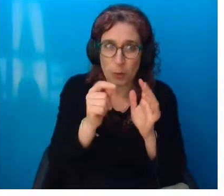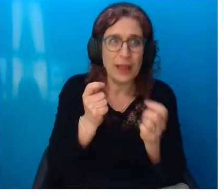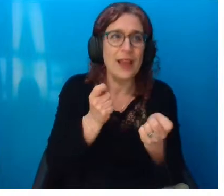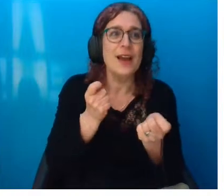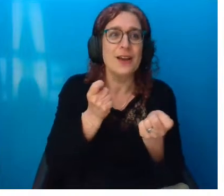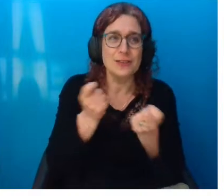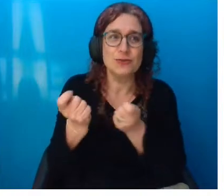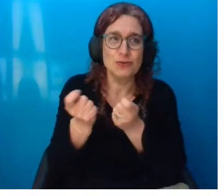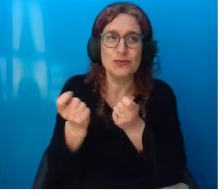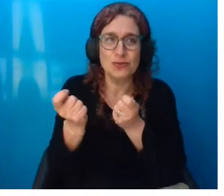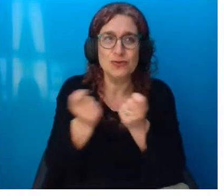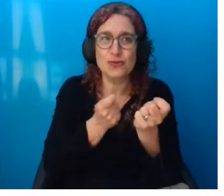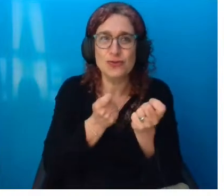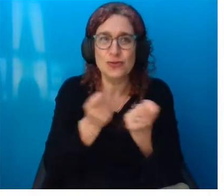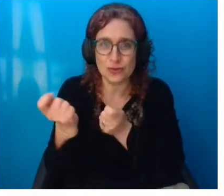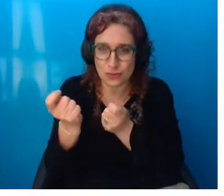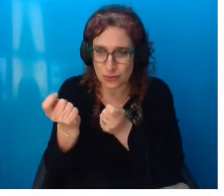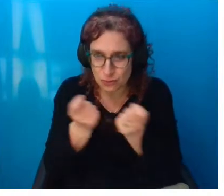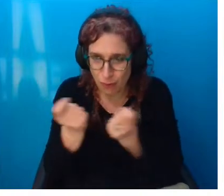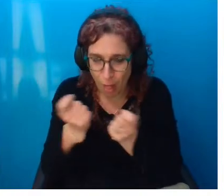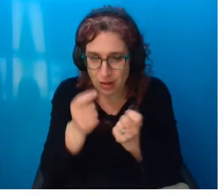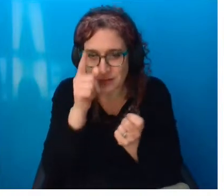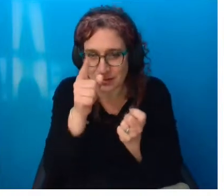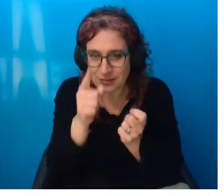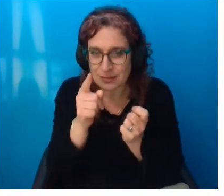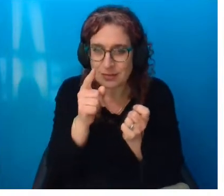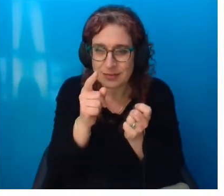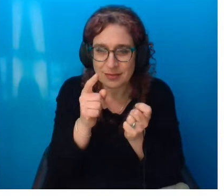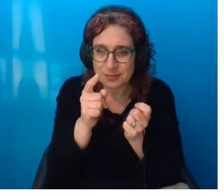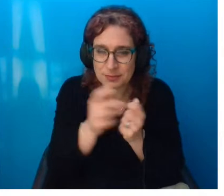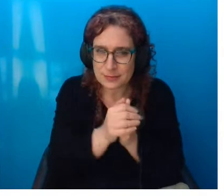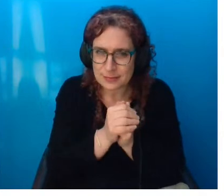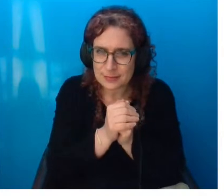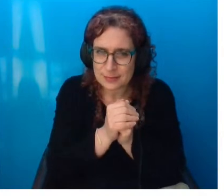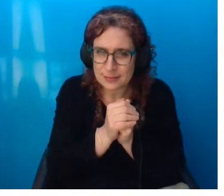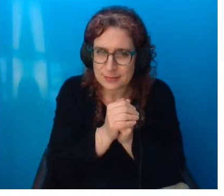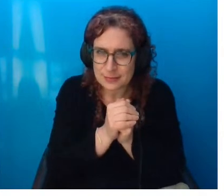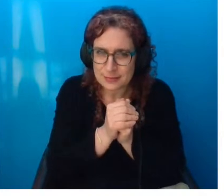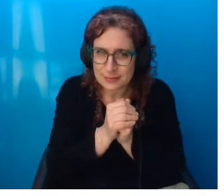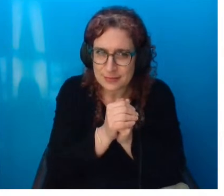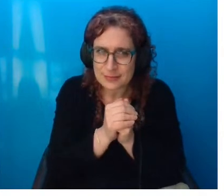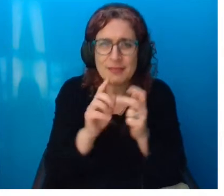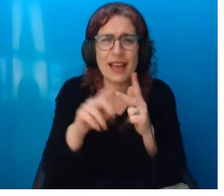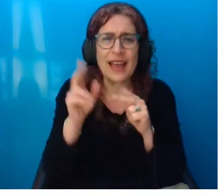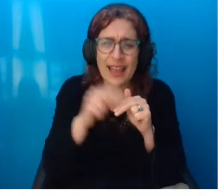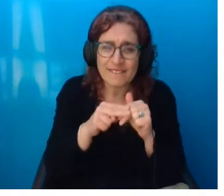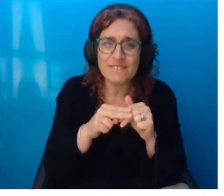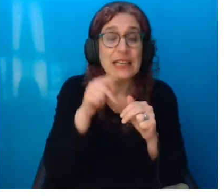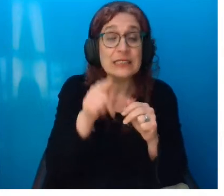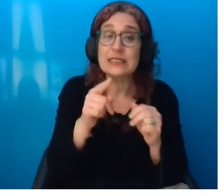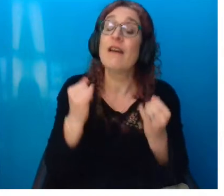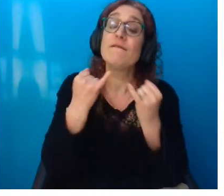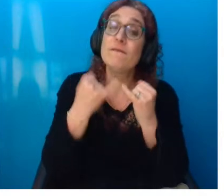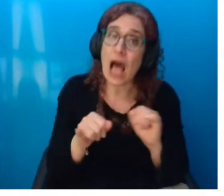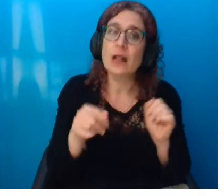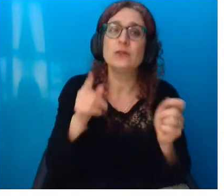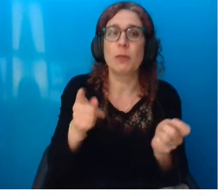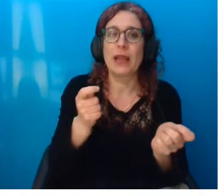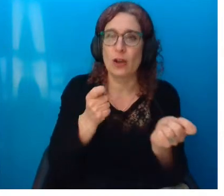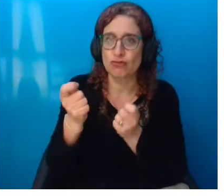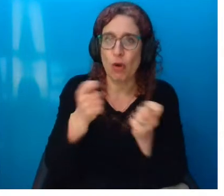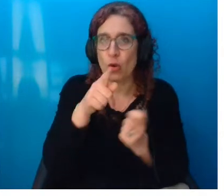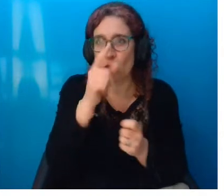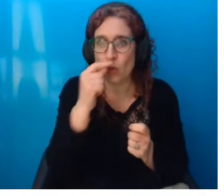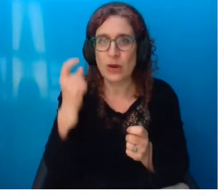in a topical nasal steroid and antihistamine. And if you fail to continue to fail to be controlled, consider referring to an ear, nose,